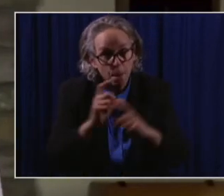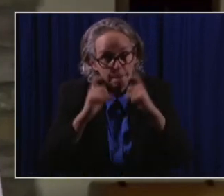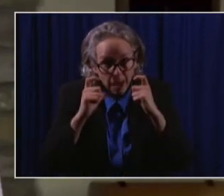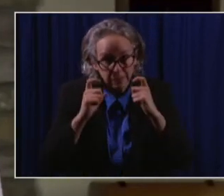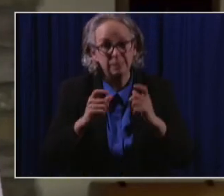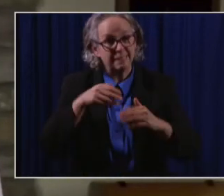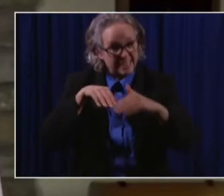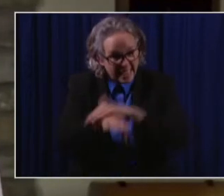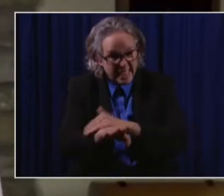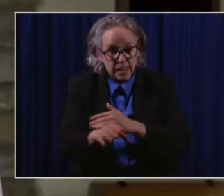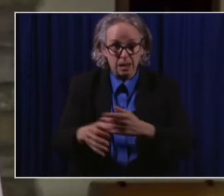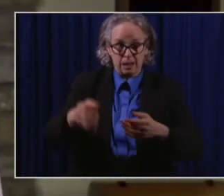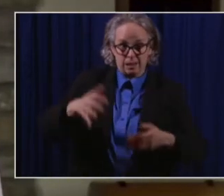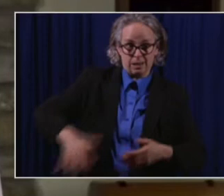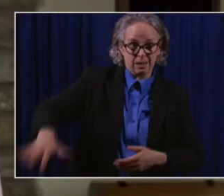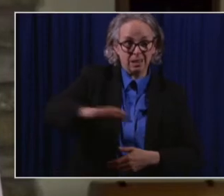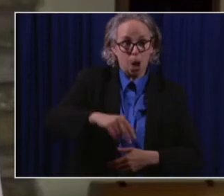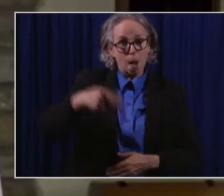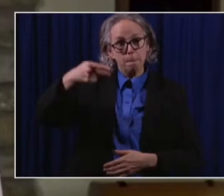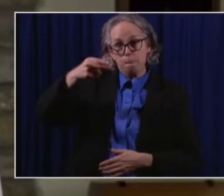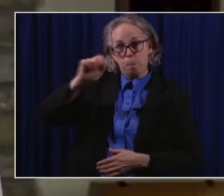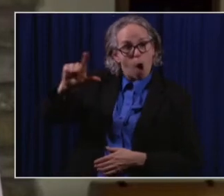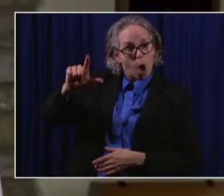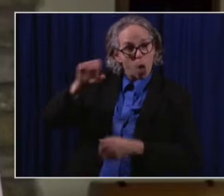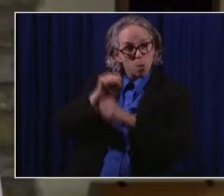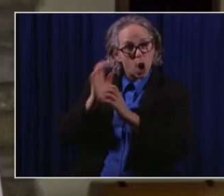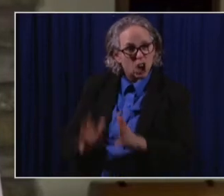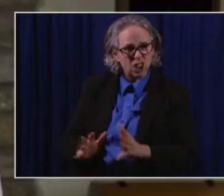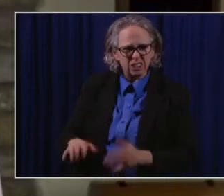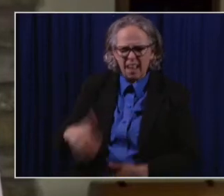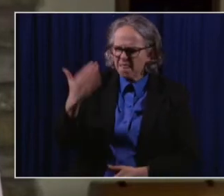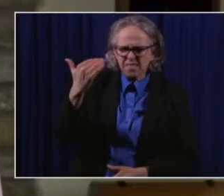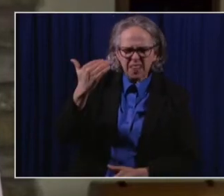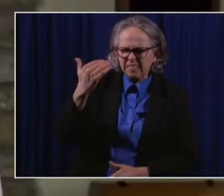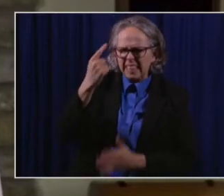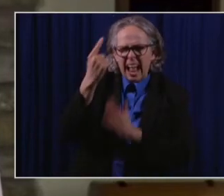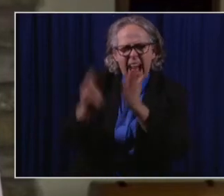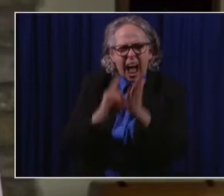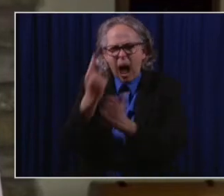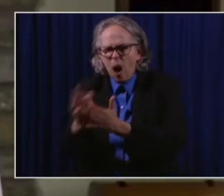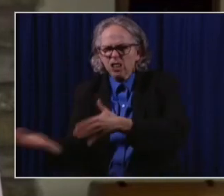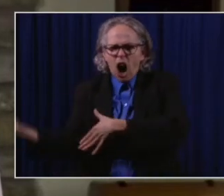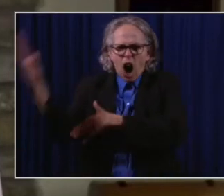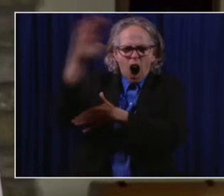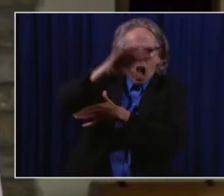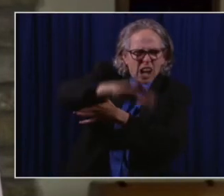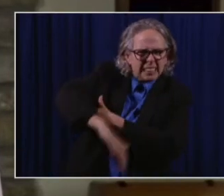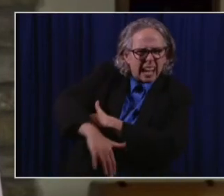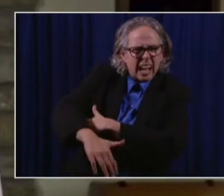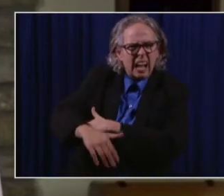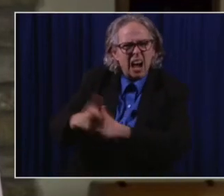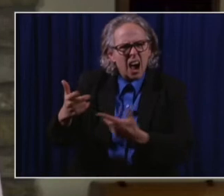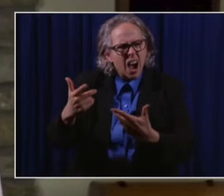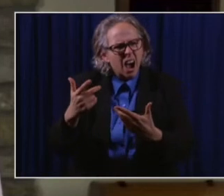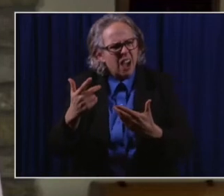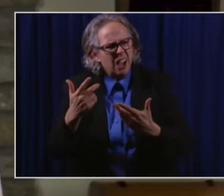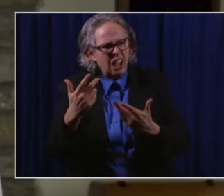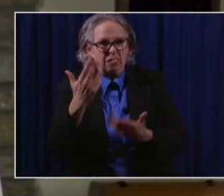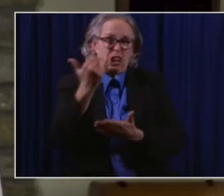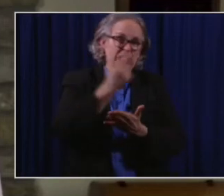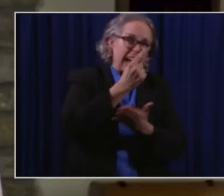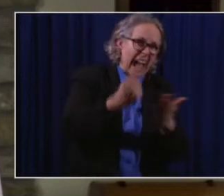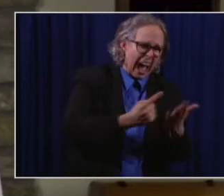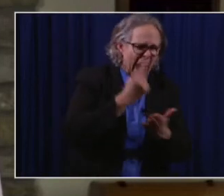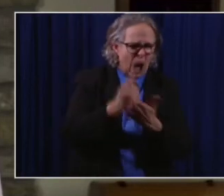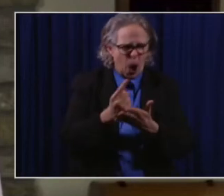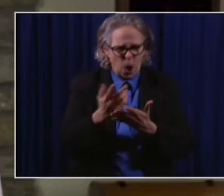poll workers that are going to be there 15 hours or so, and 13 of those hours the polls are open. They're going to be exposed